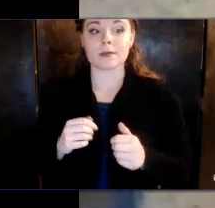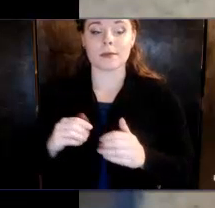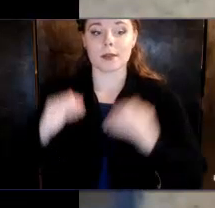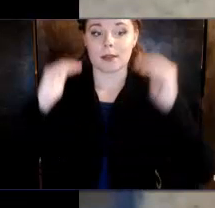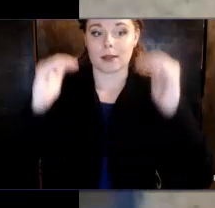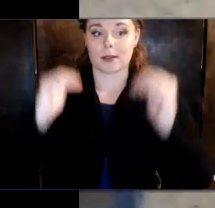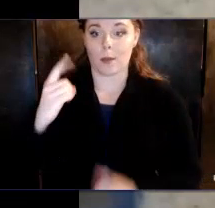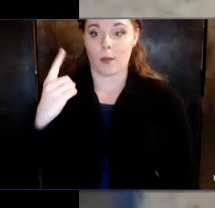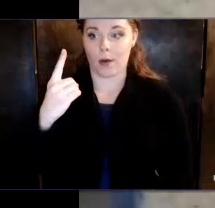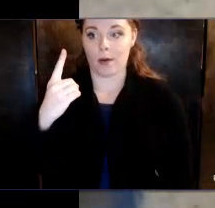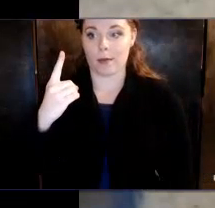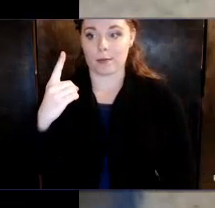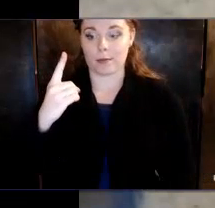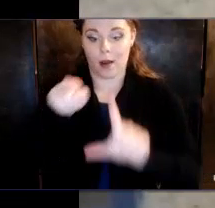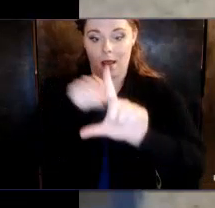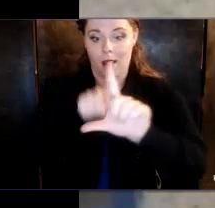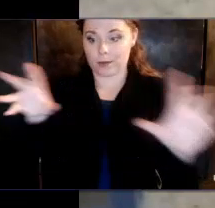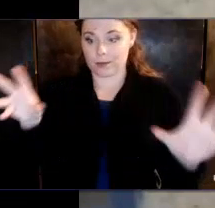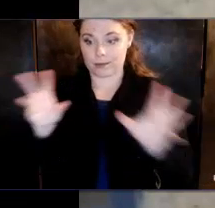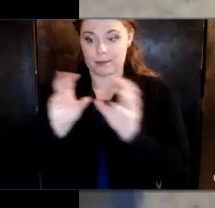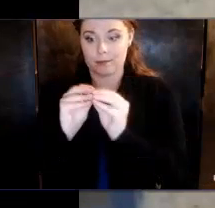angles together.